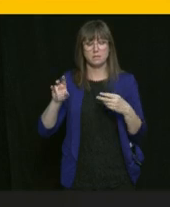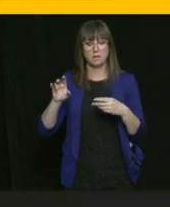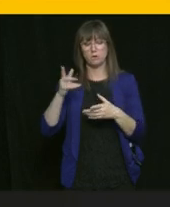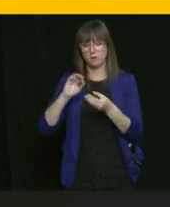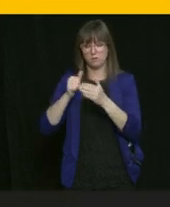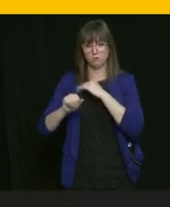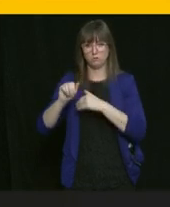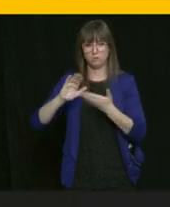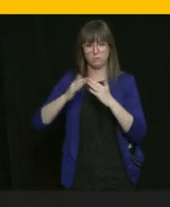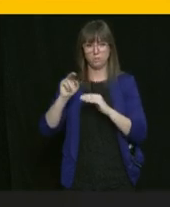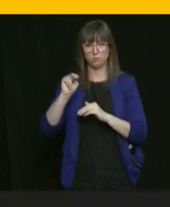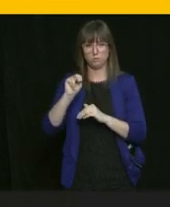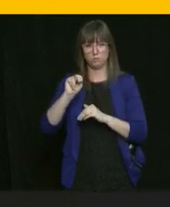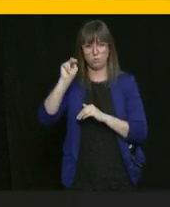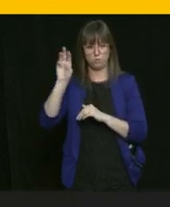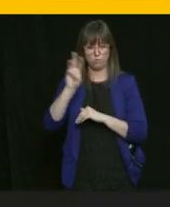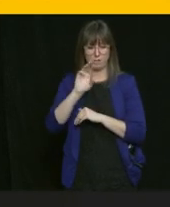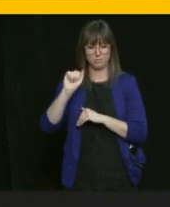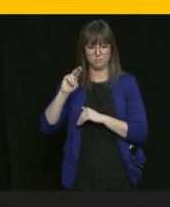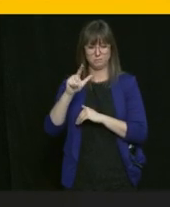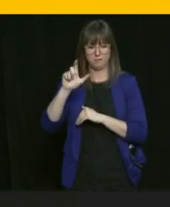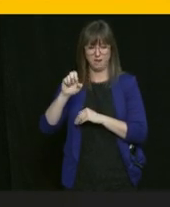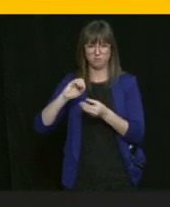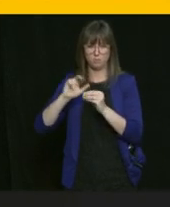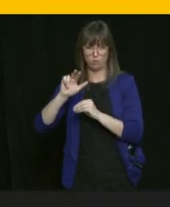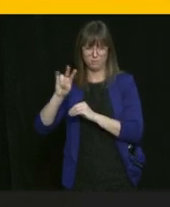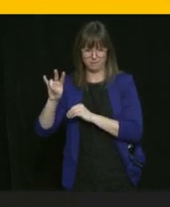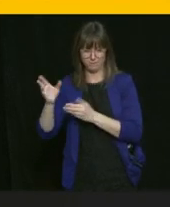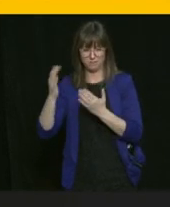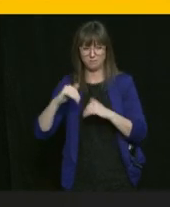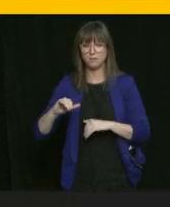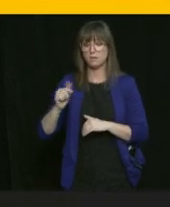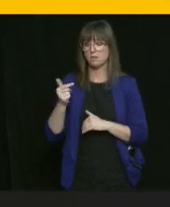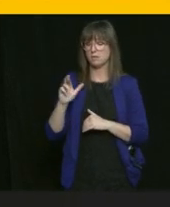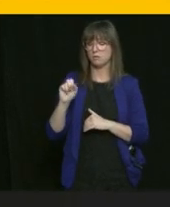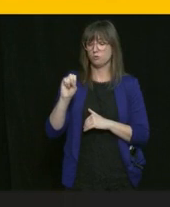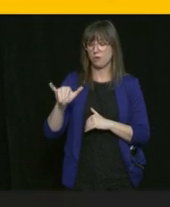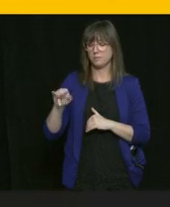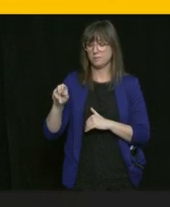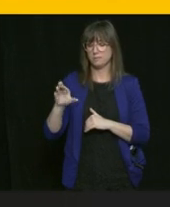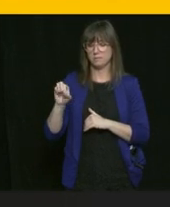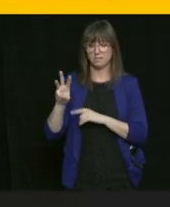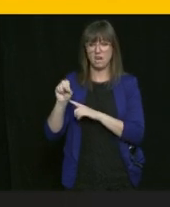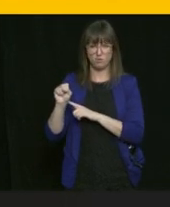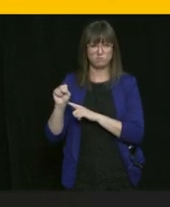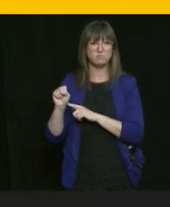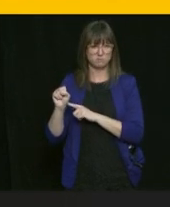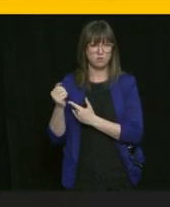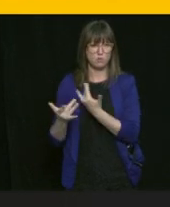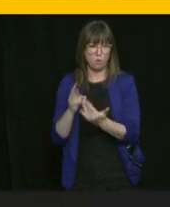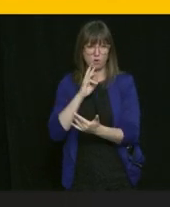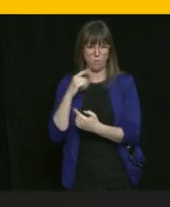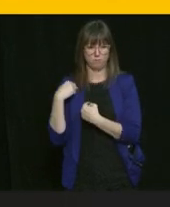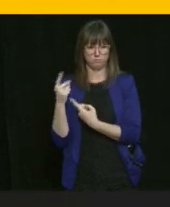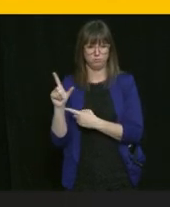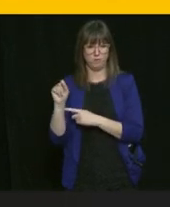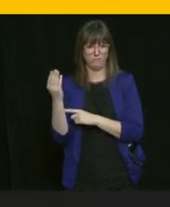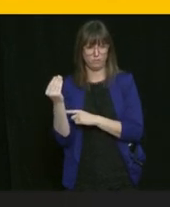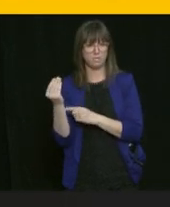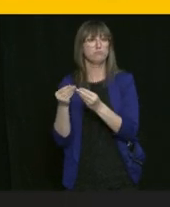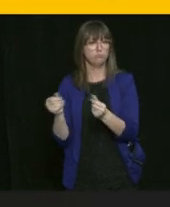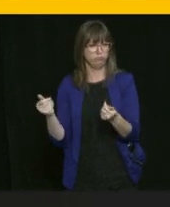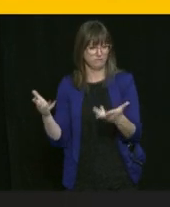since 2002, and Grassy Narrows, who has been under a boil water advisory since 2014. We've also prevented, crucially, 17